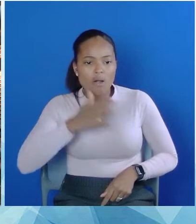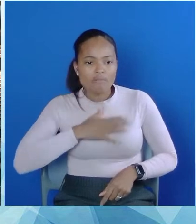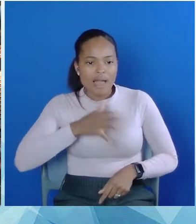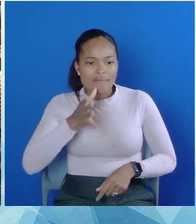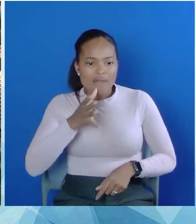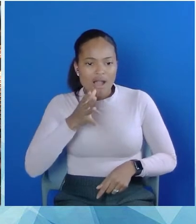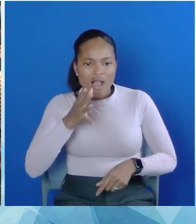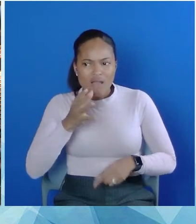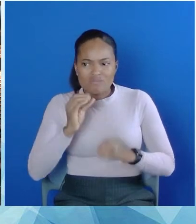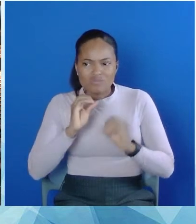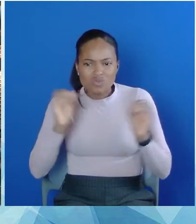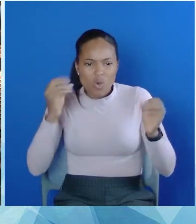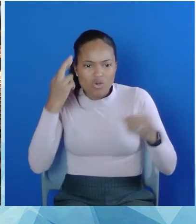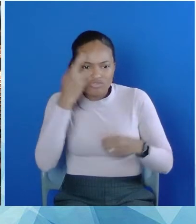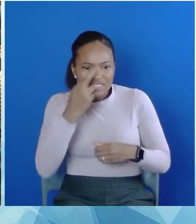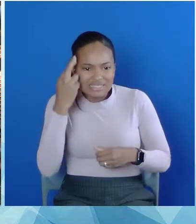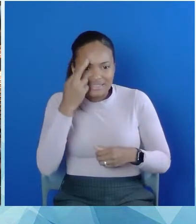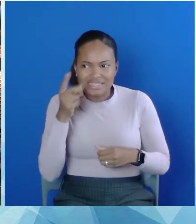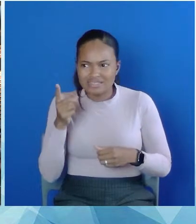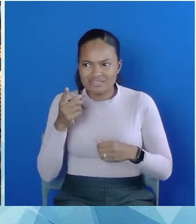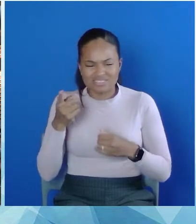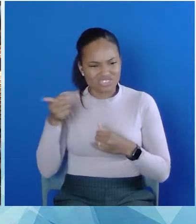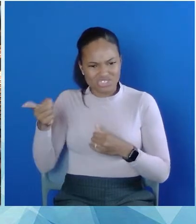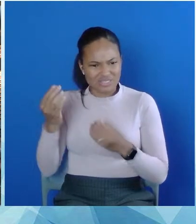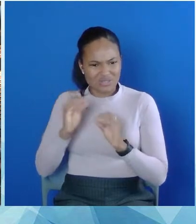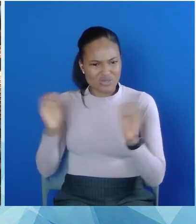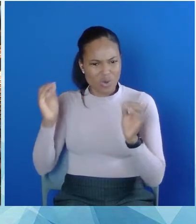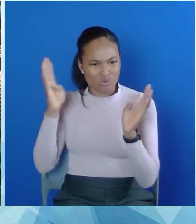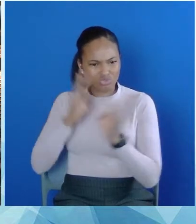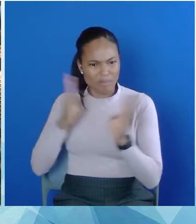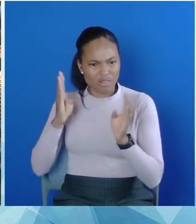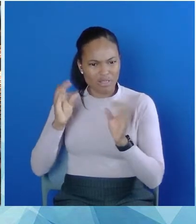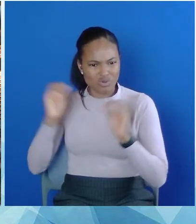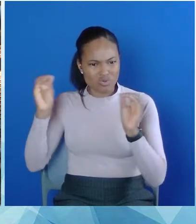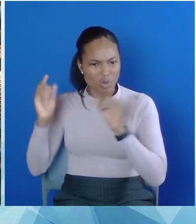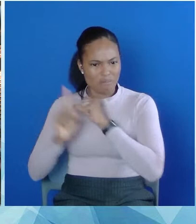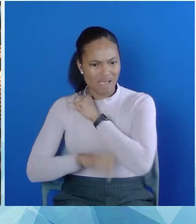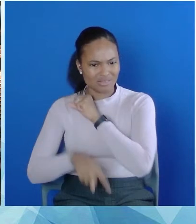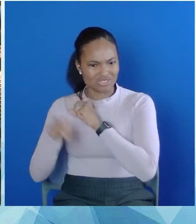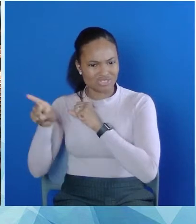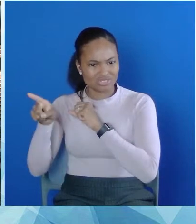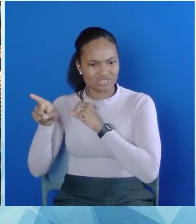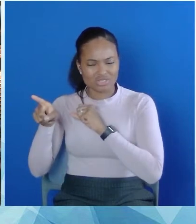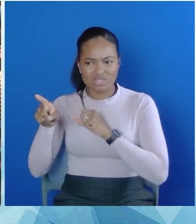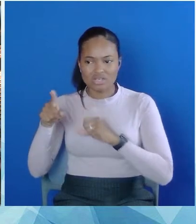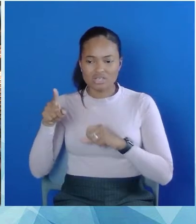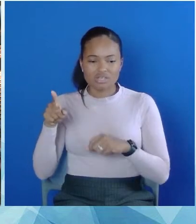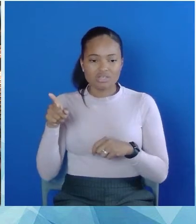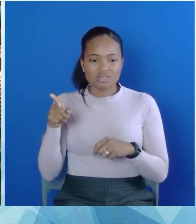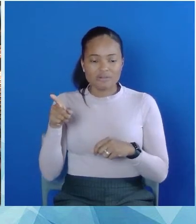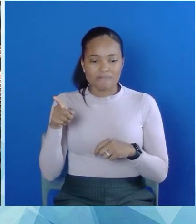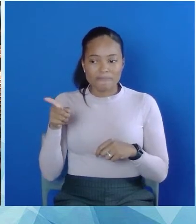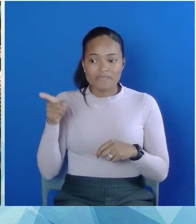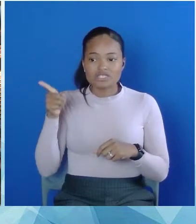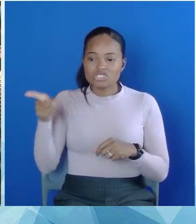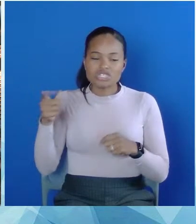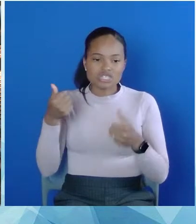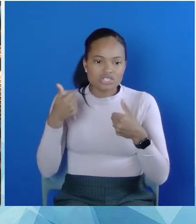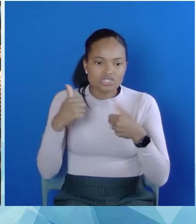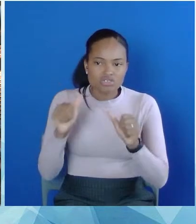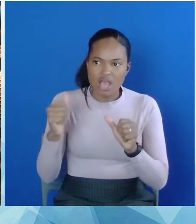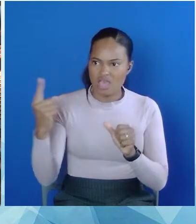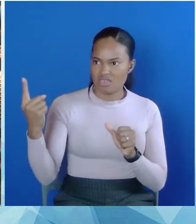trouble. We try not to instigate anything, but she goes out of her way to be in our